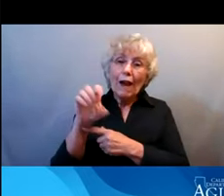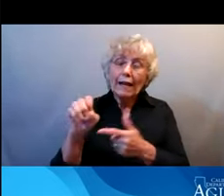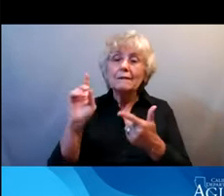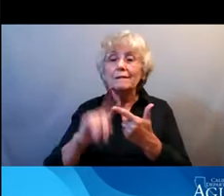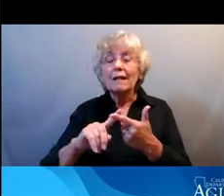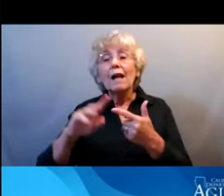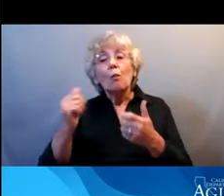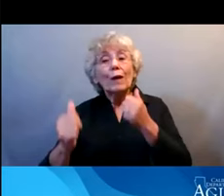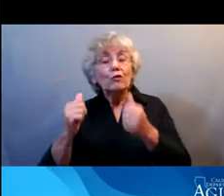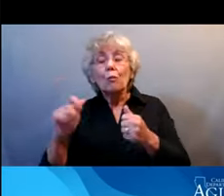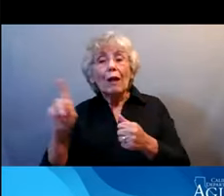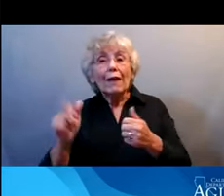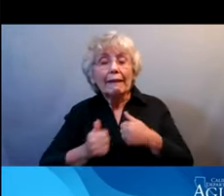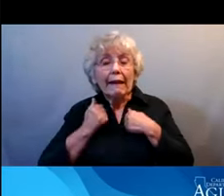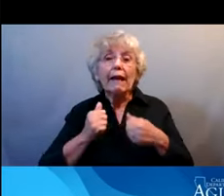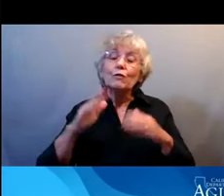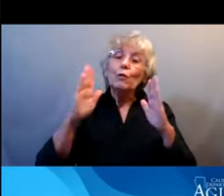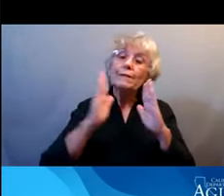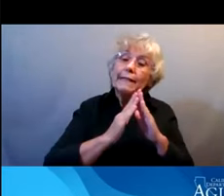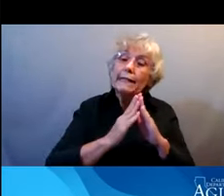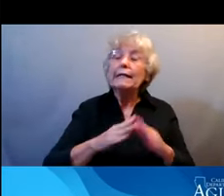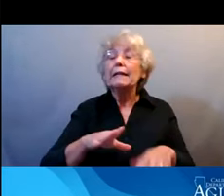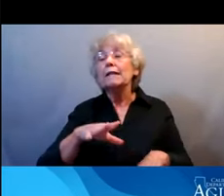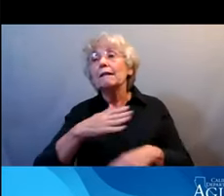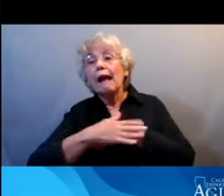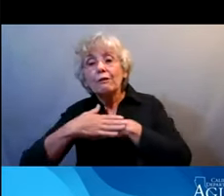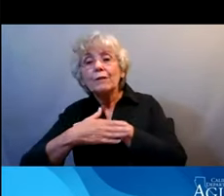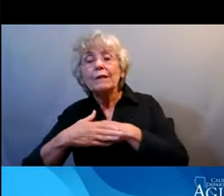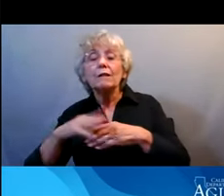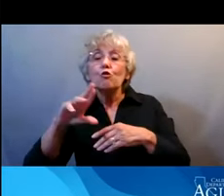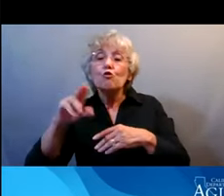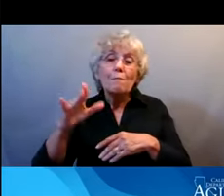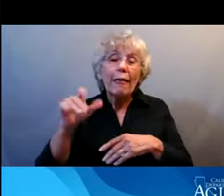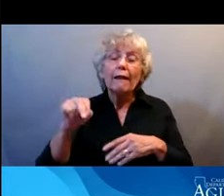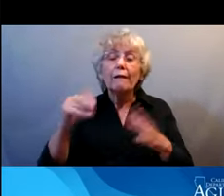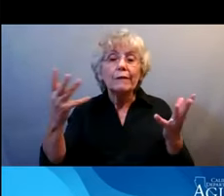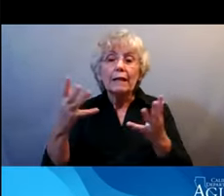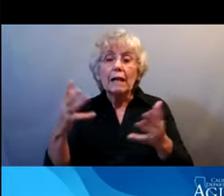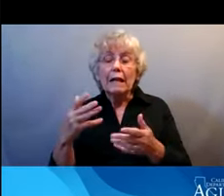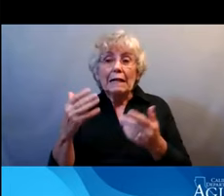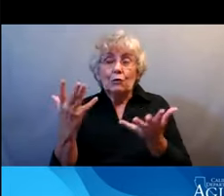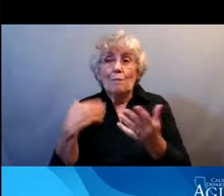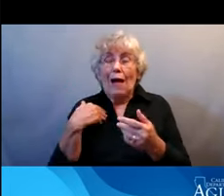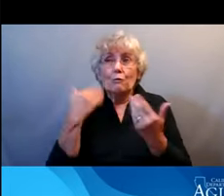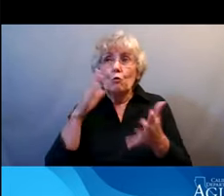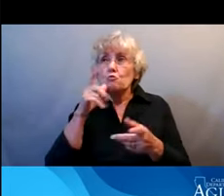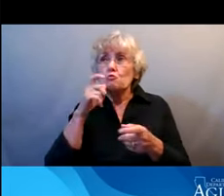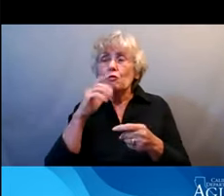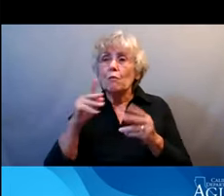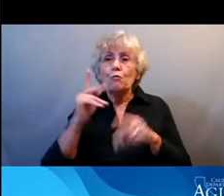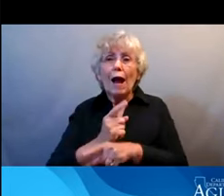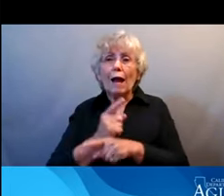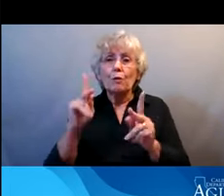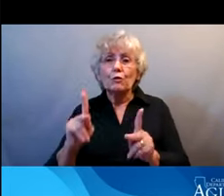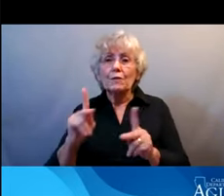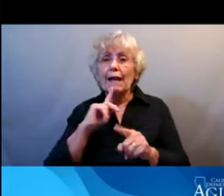rural versus urban. So the first question is about the iPads, and I don't know who makes the most sense to answer that. Yeah, no, you. I think